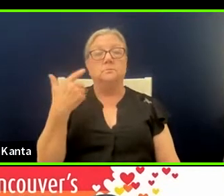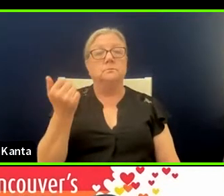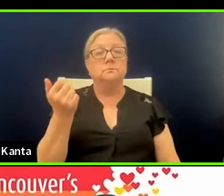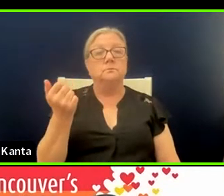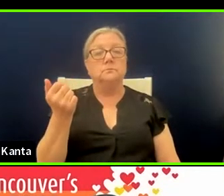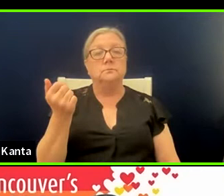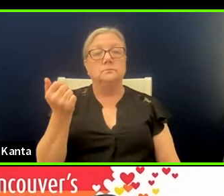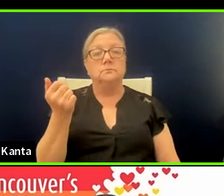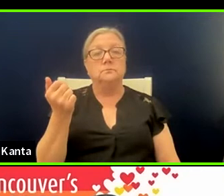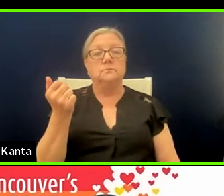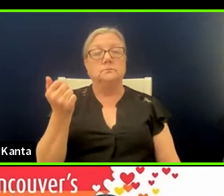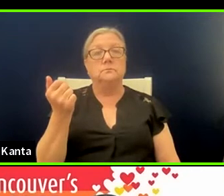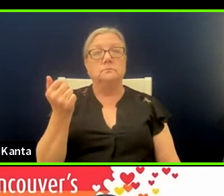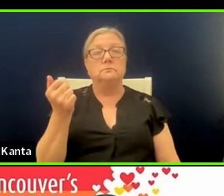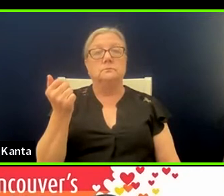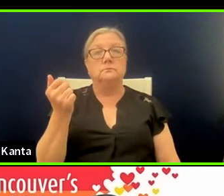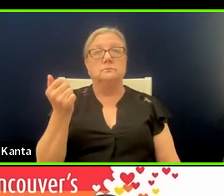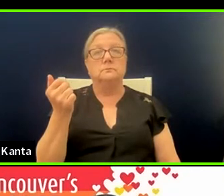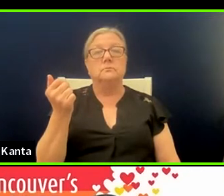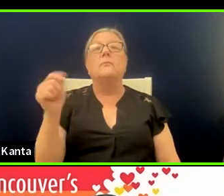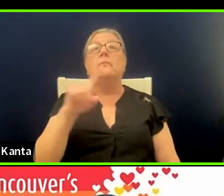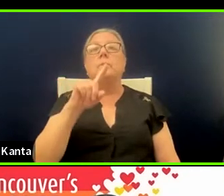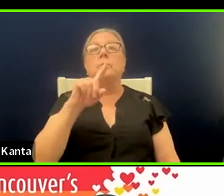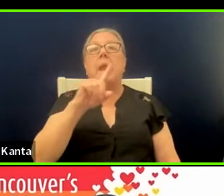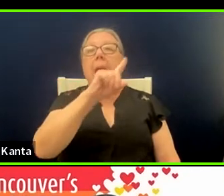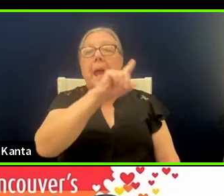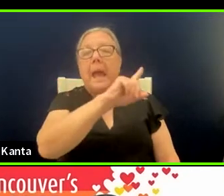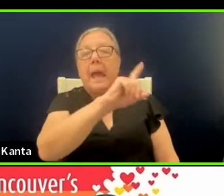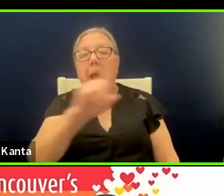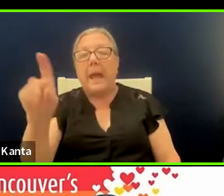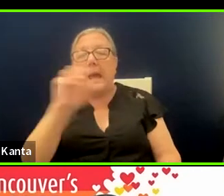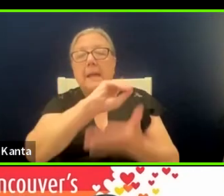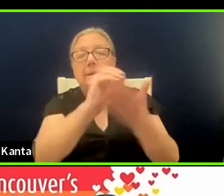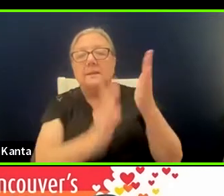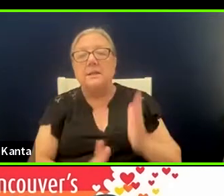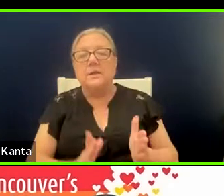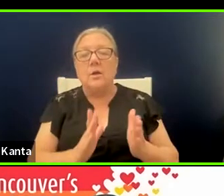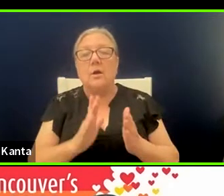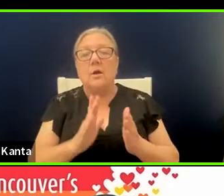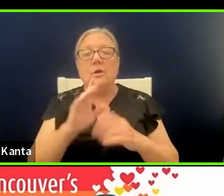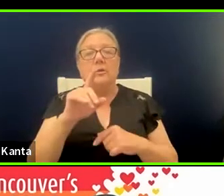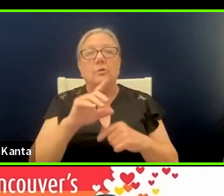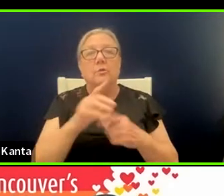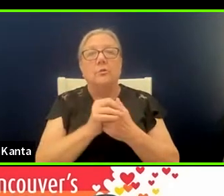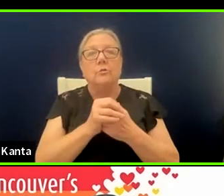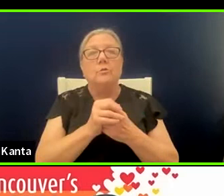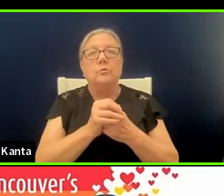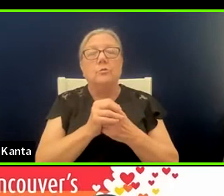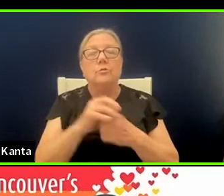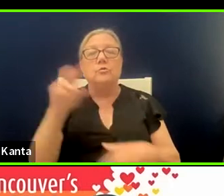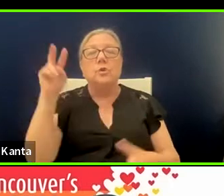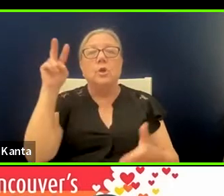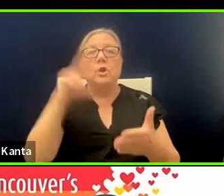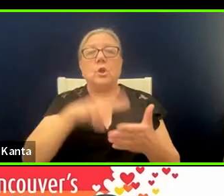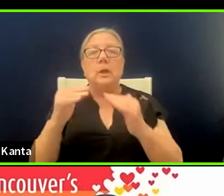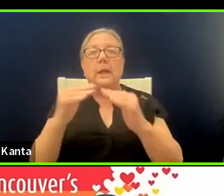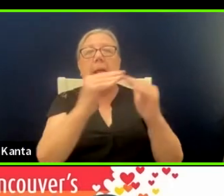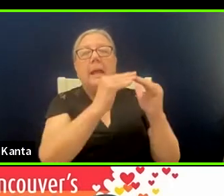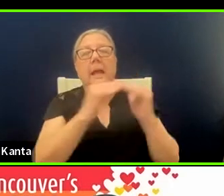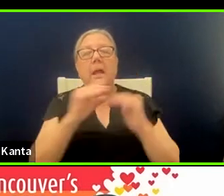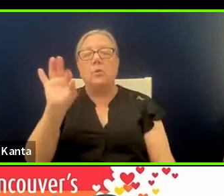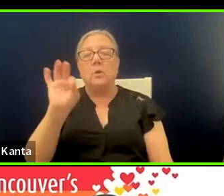ask some of the designers to look at the equity framework that had been created, and